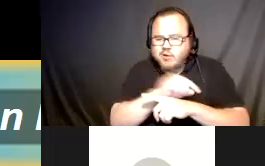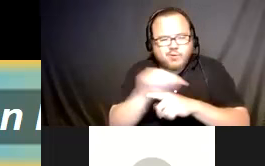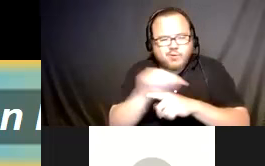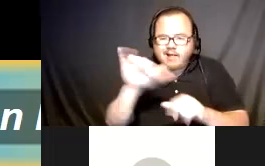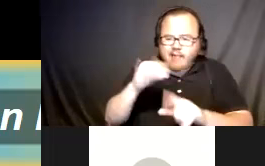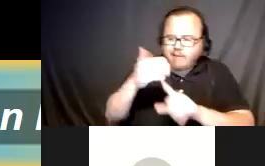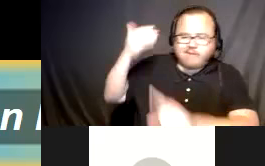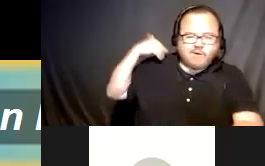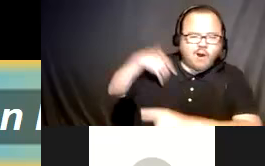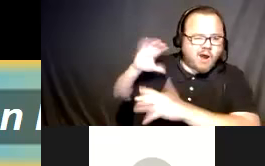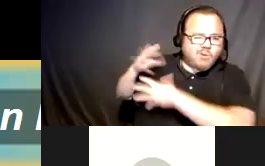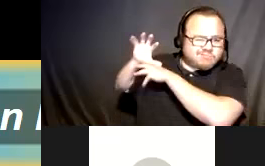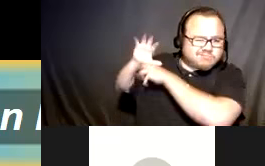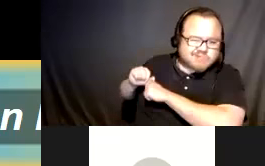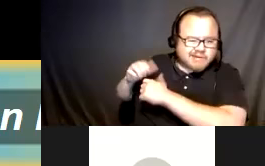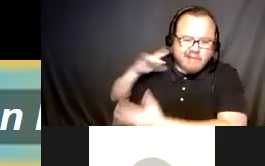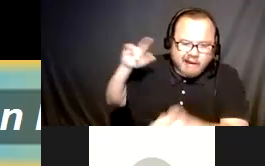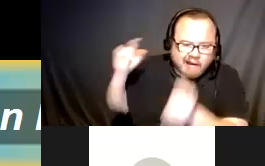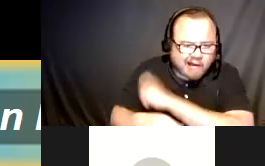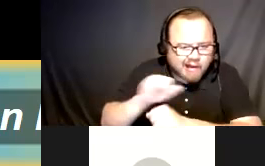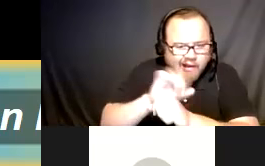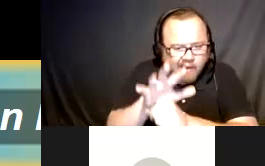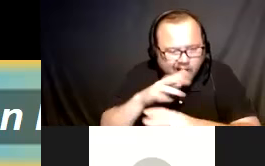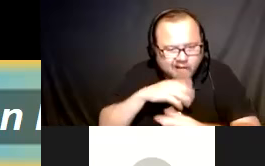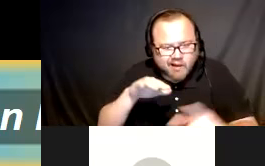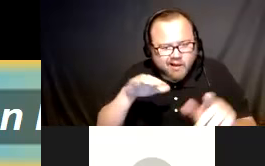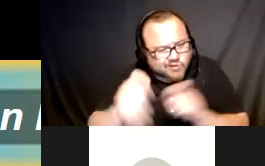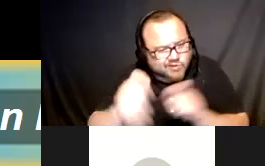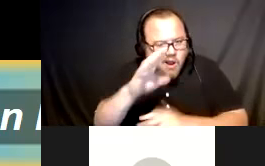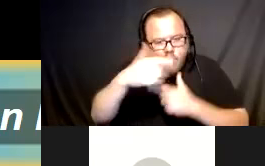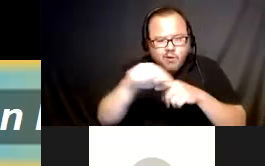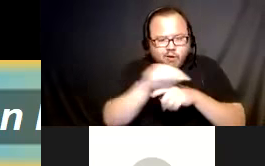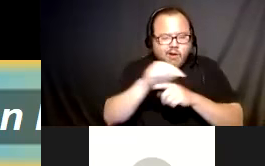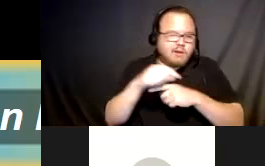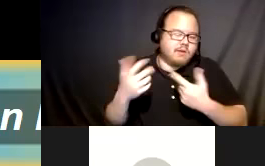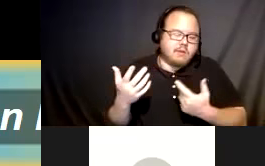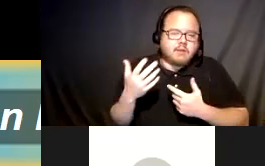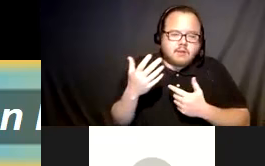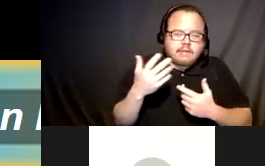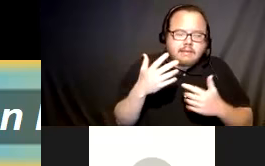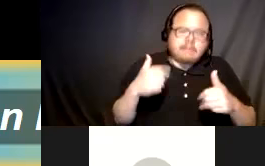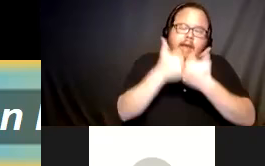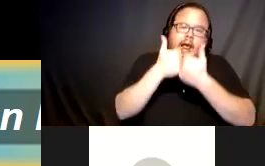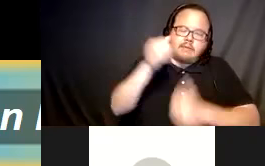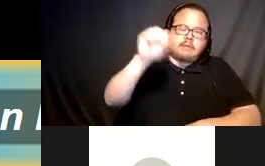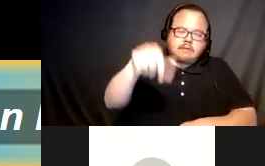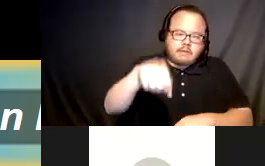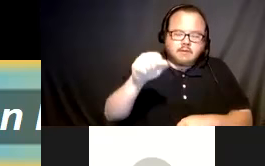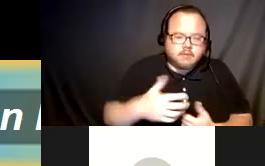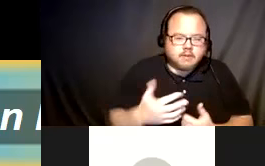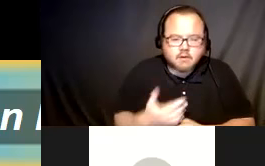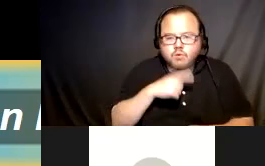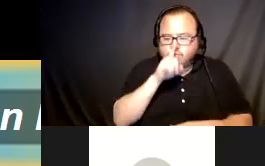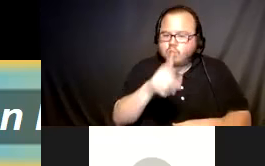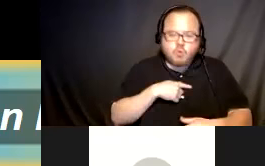are accustomed and well established, and having to learn to pivot and shift, as we all have in the last year and a half, still presents a challenge, but one we are definitely